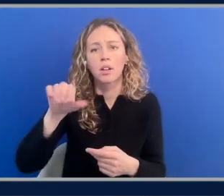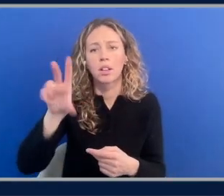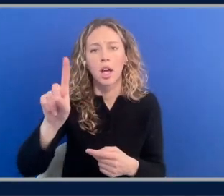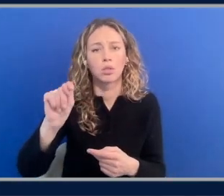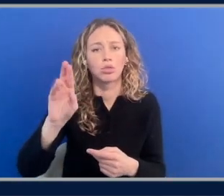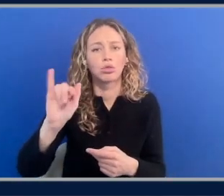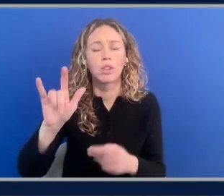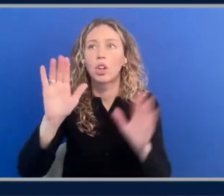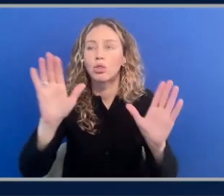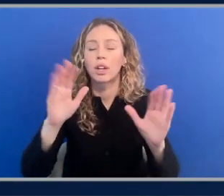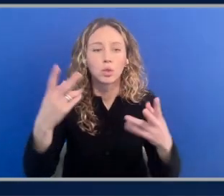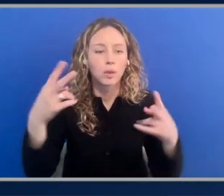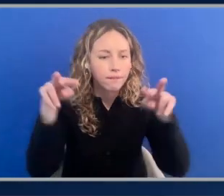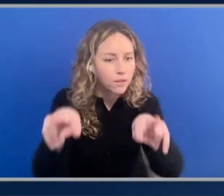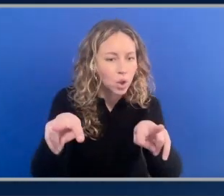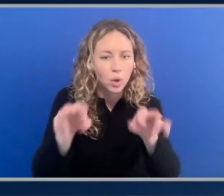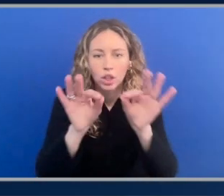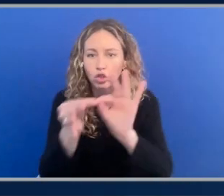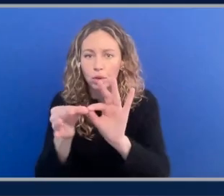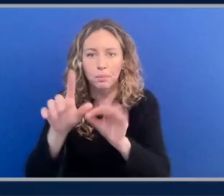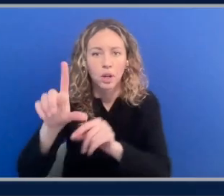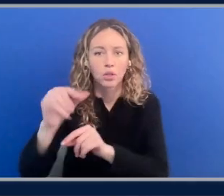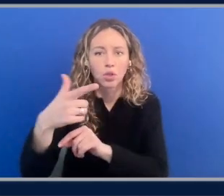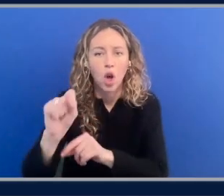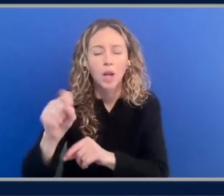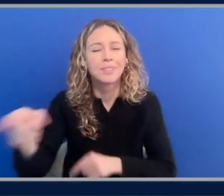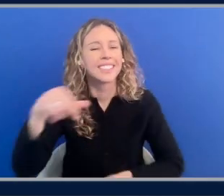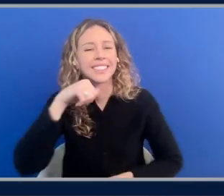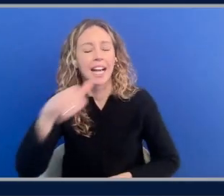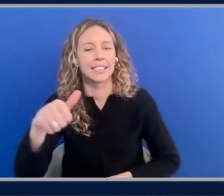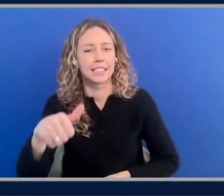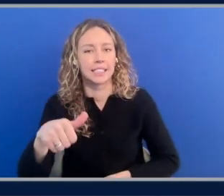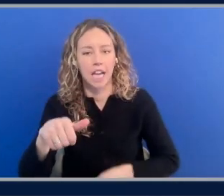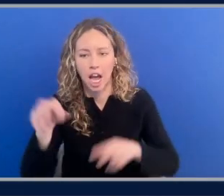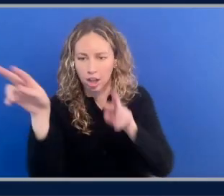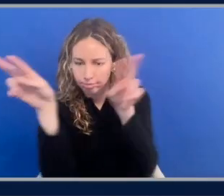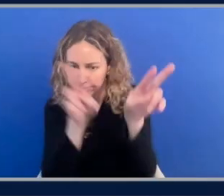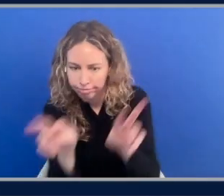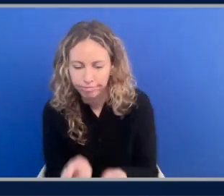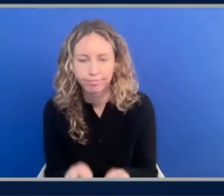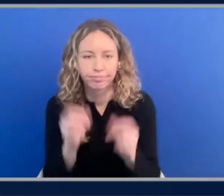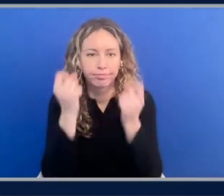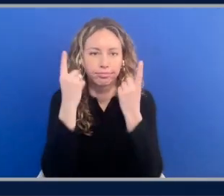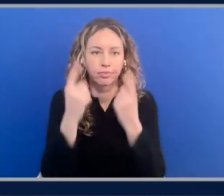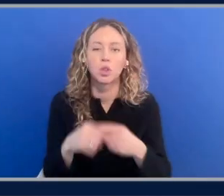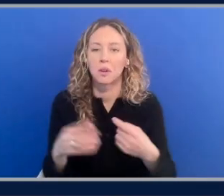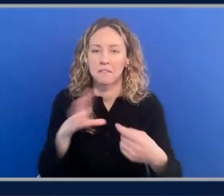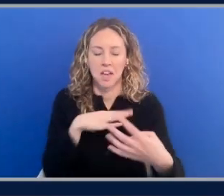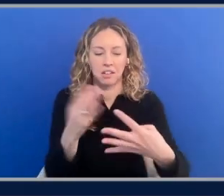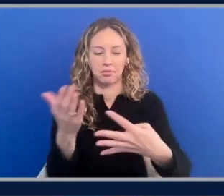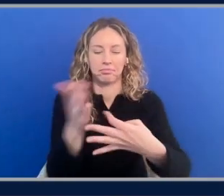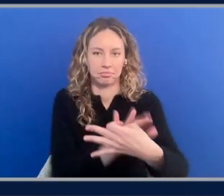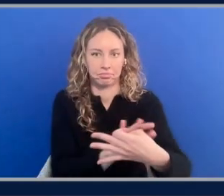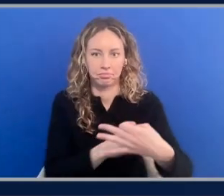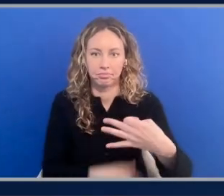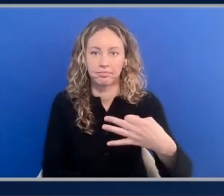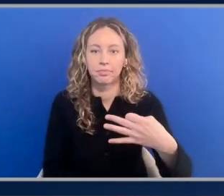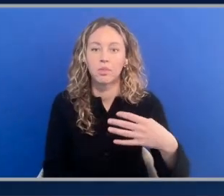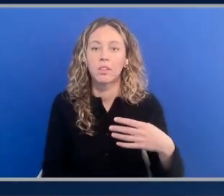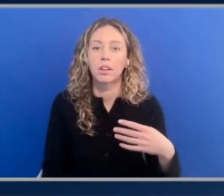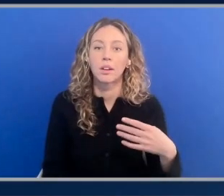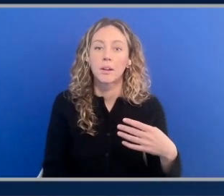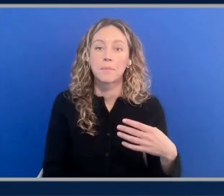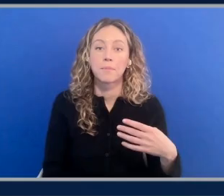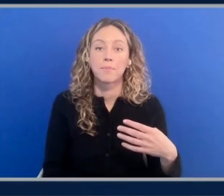interpret and analyze logs, but I know it's not going to scan anything. So I'm going to rule that one out. So CloudTrail's out. I'm going to rule that one out.